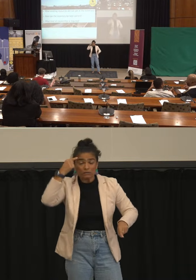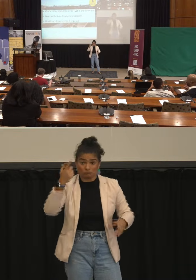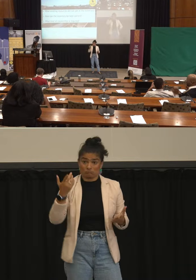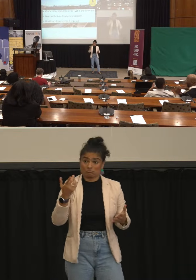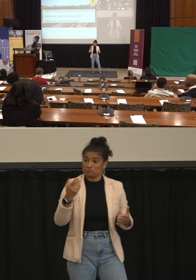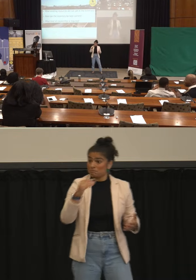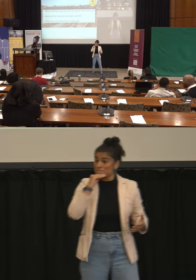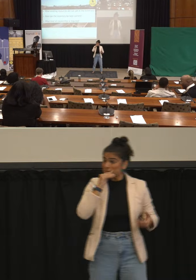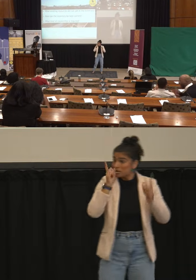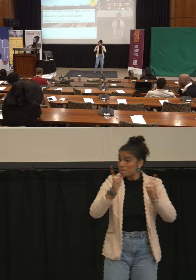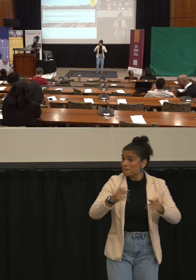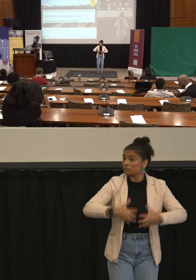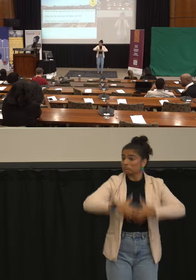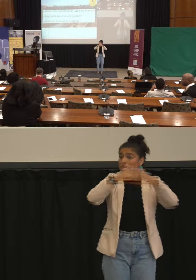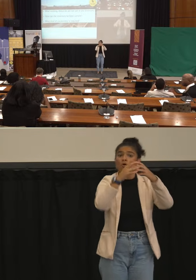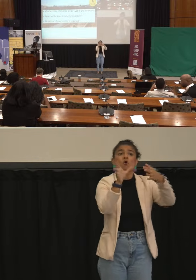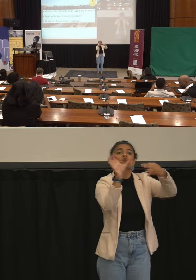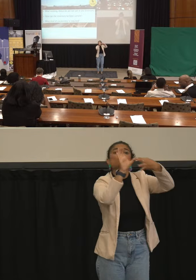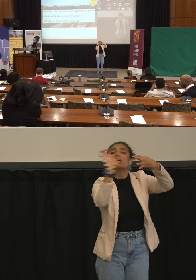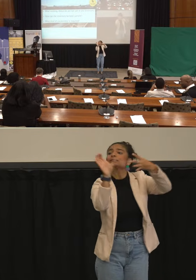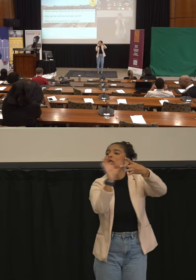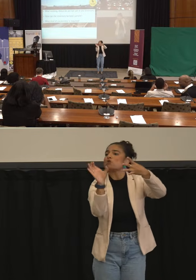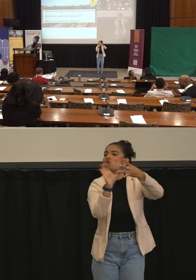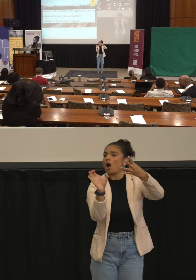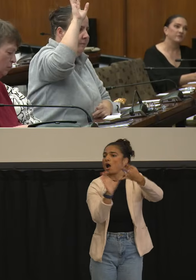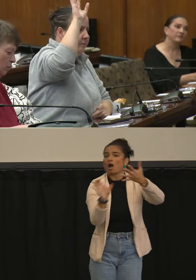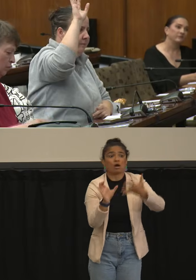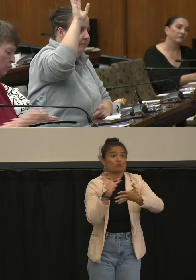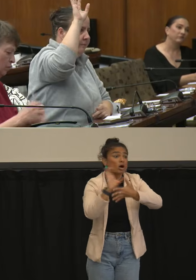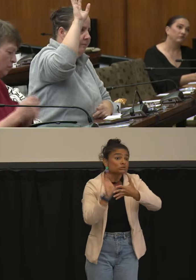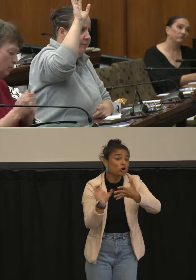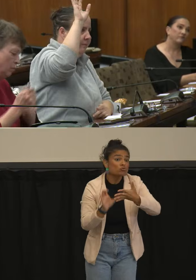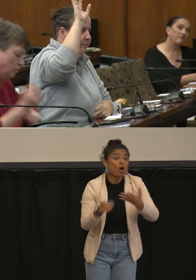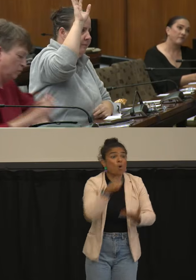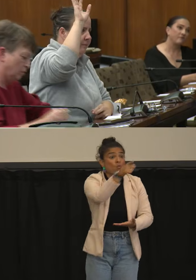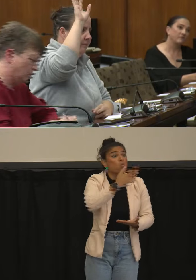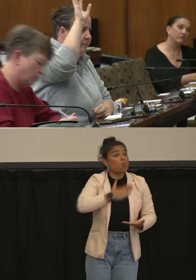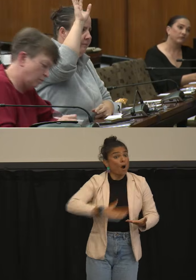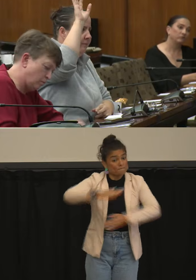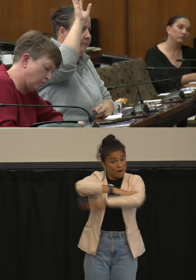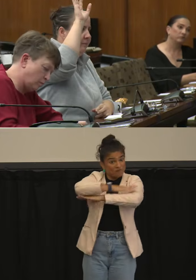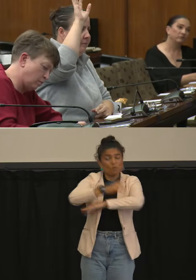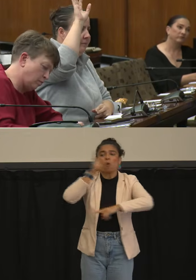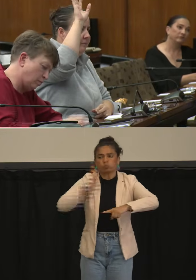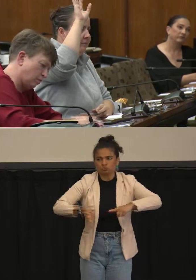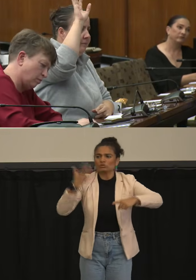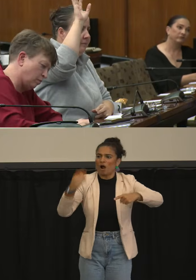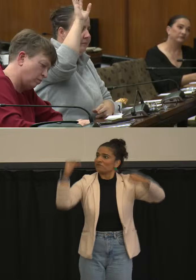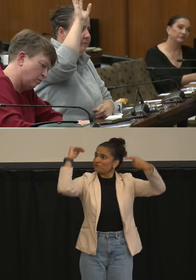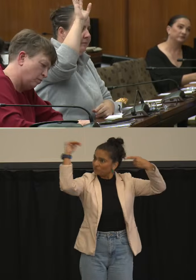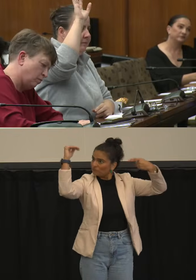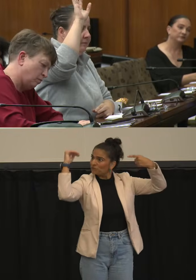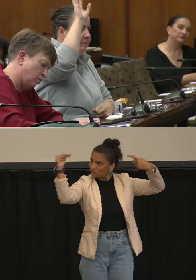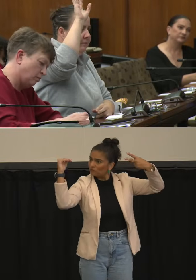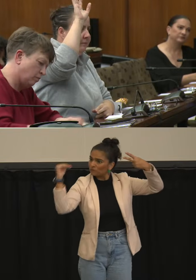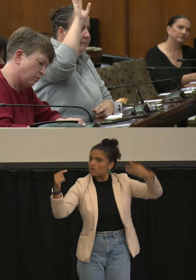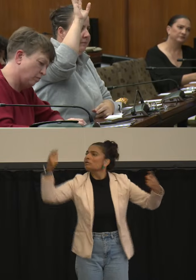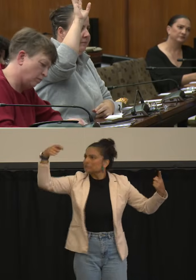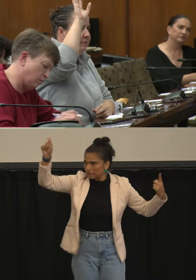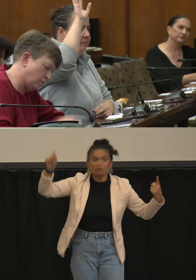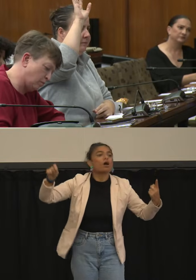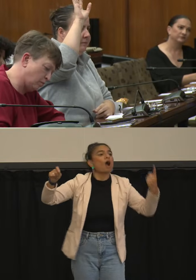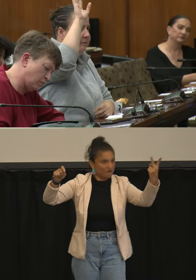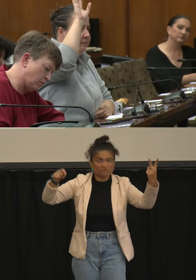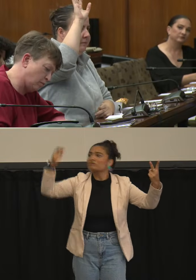of resources that need to be verified. Do they fit within the criteria of what type